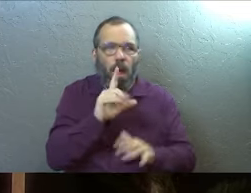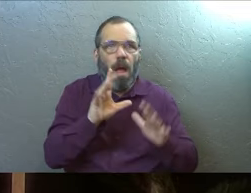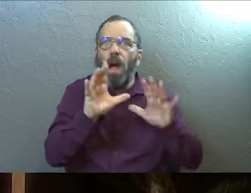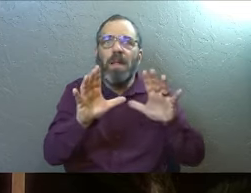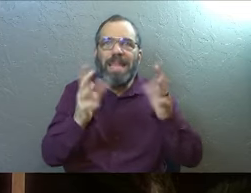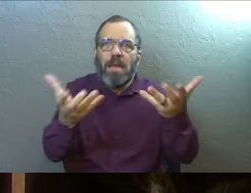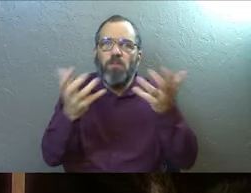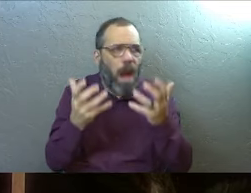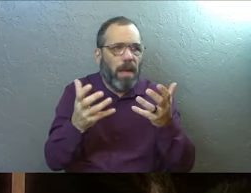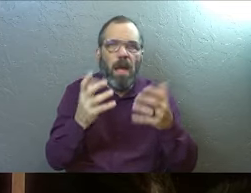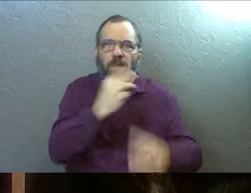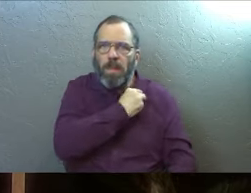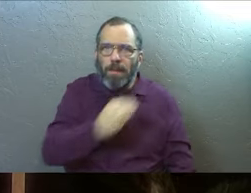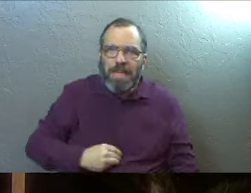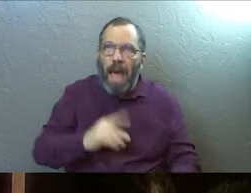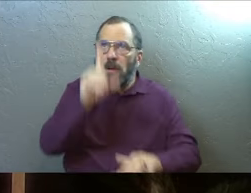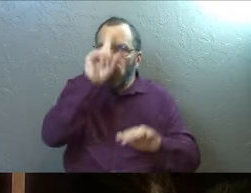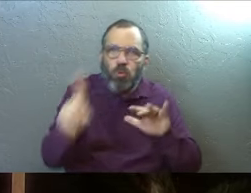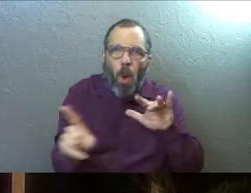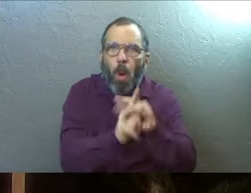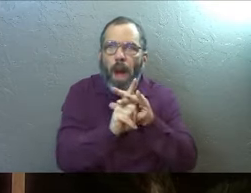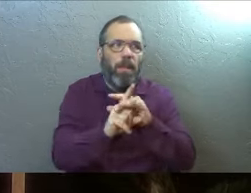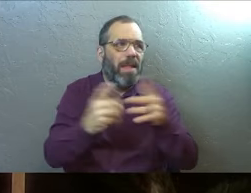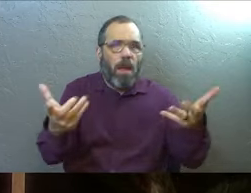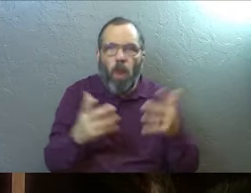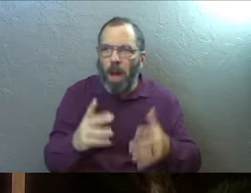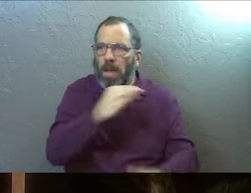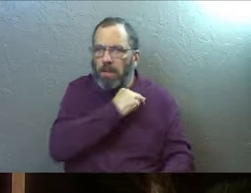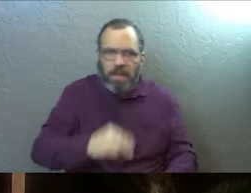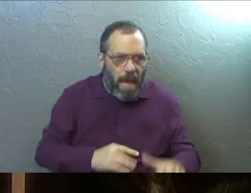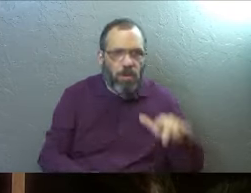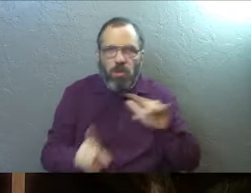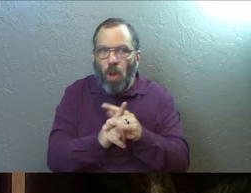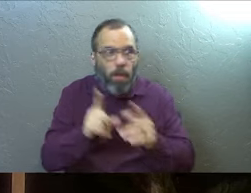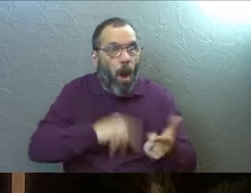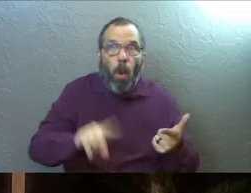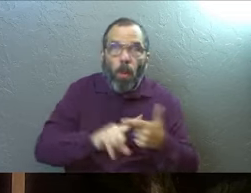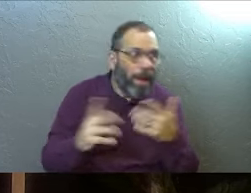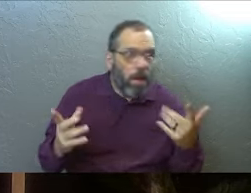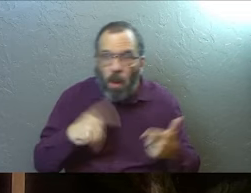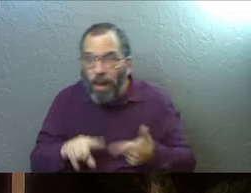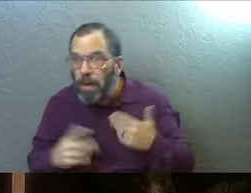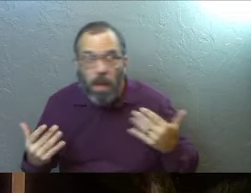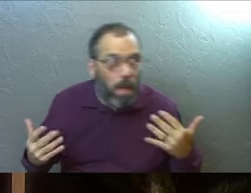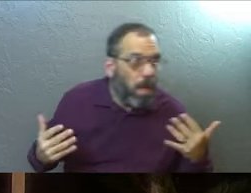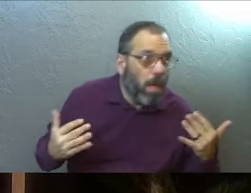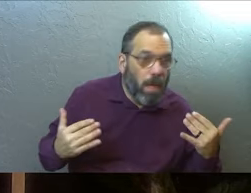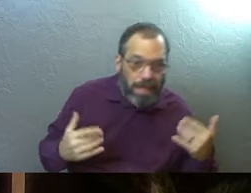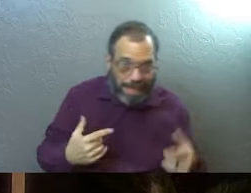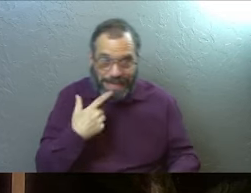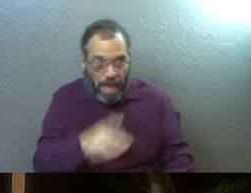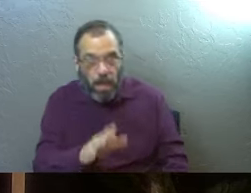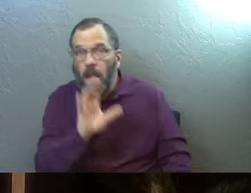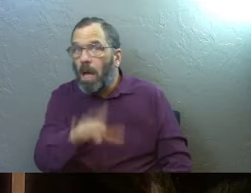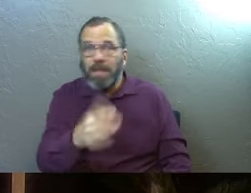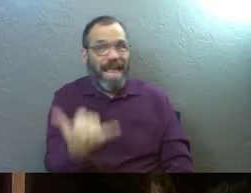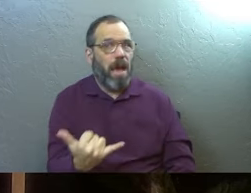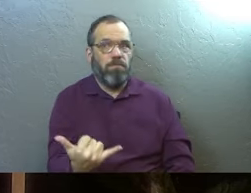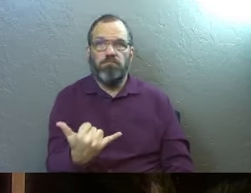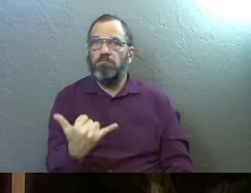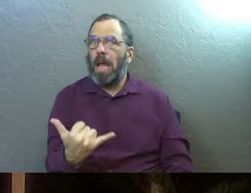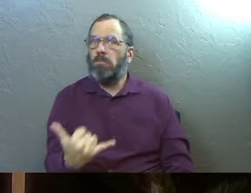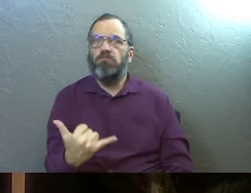most, they wanted the Messiah to come. They knew the Messiah was to come. When's the Messiah going to come? He's telling them, it's